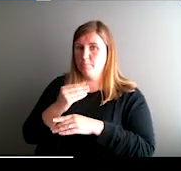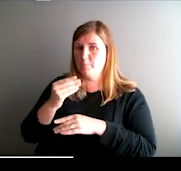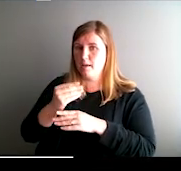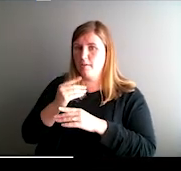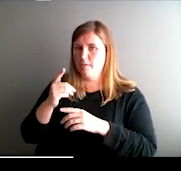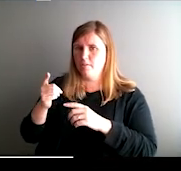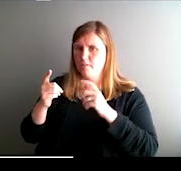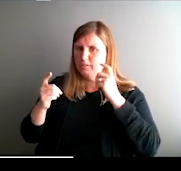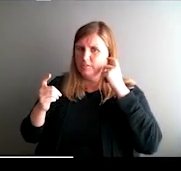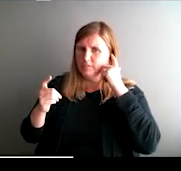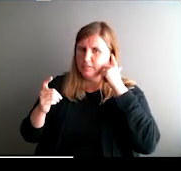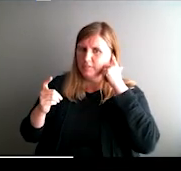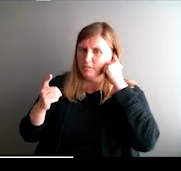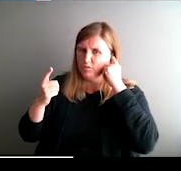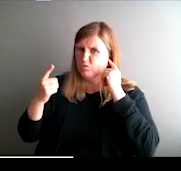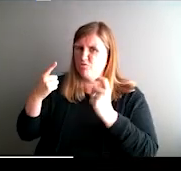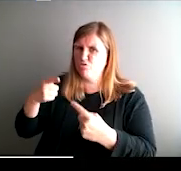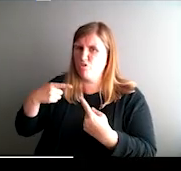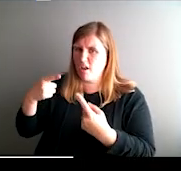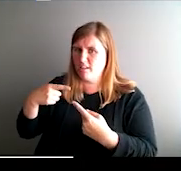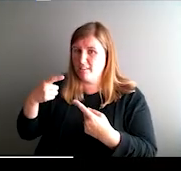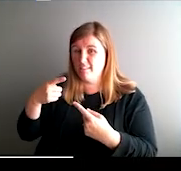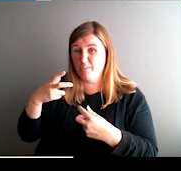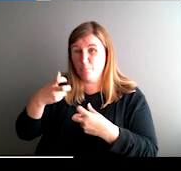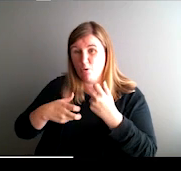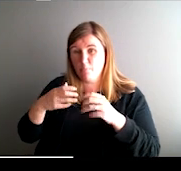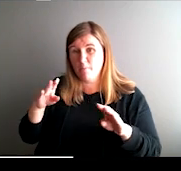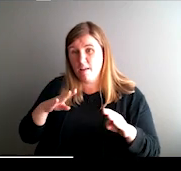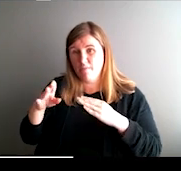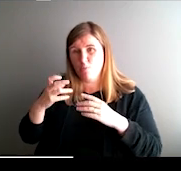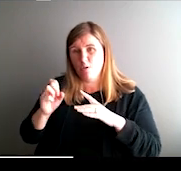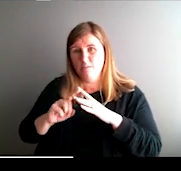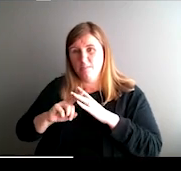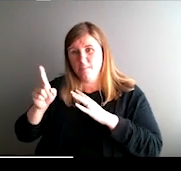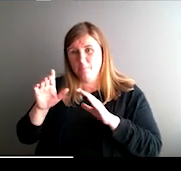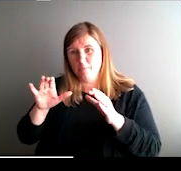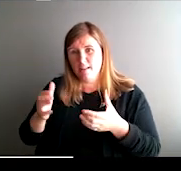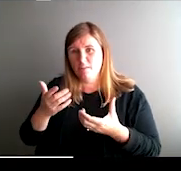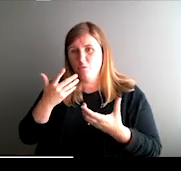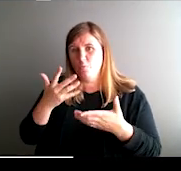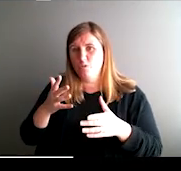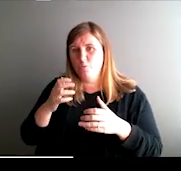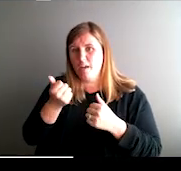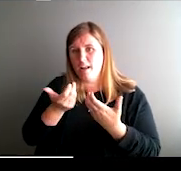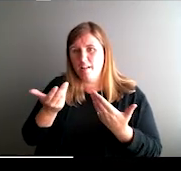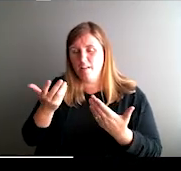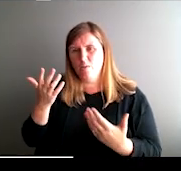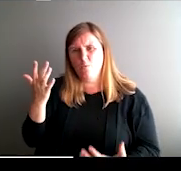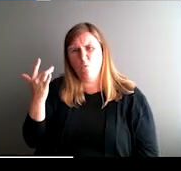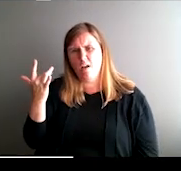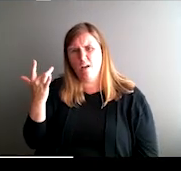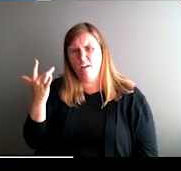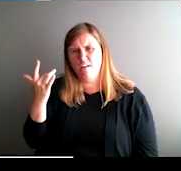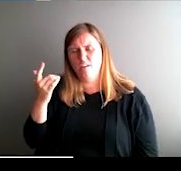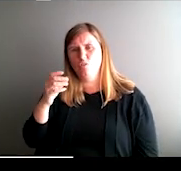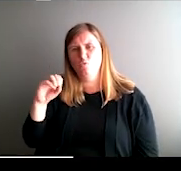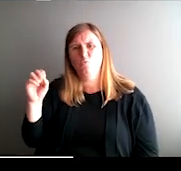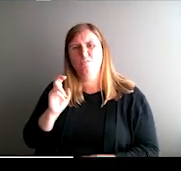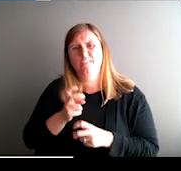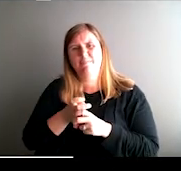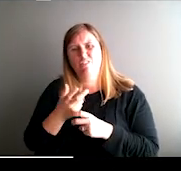they're struggling and they're having problem behavior and they want to escape the class. They don't want to do any of this. Why is that? It's too